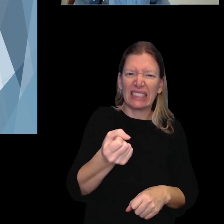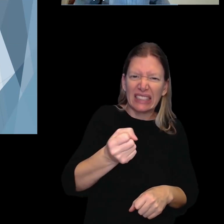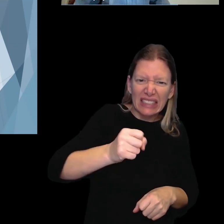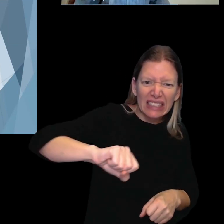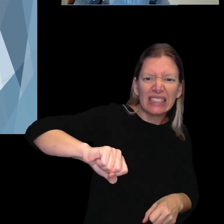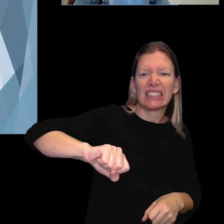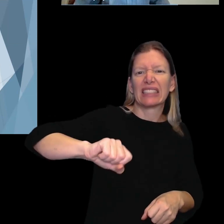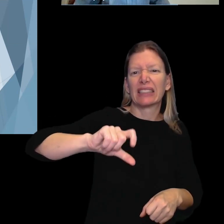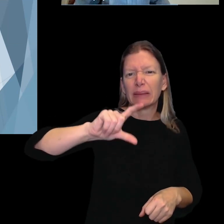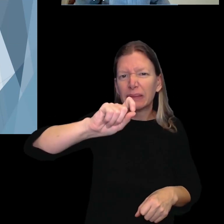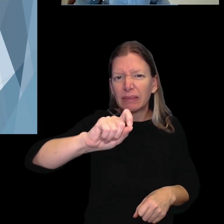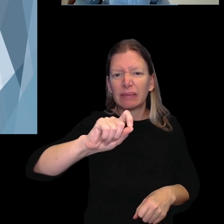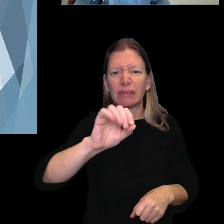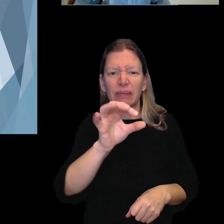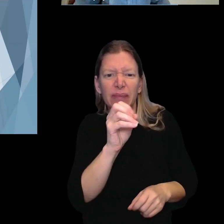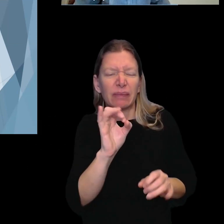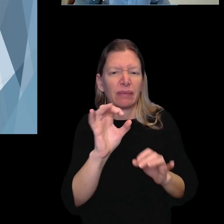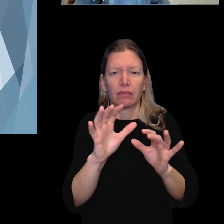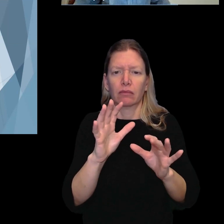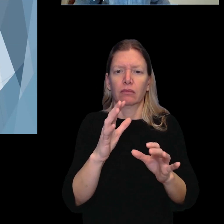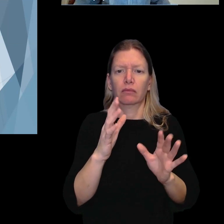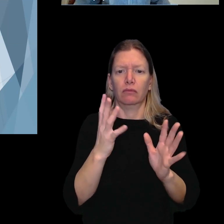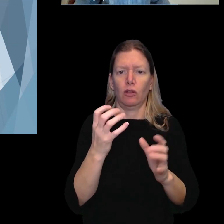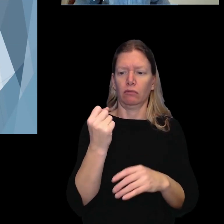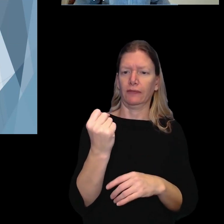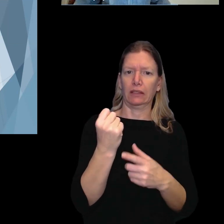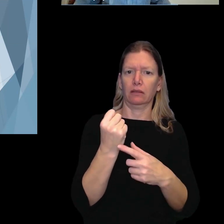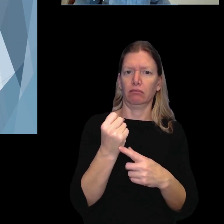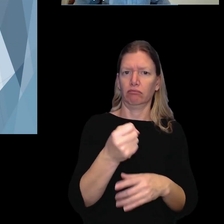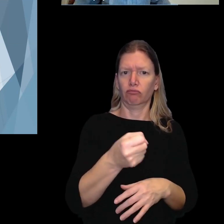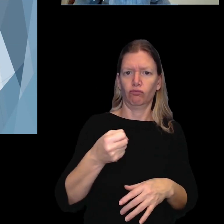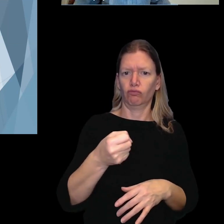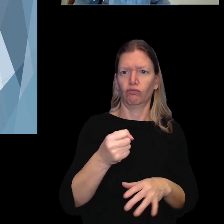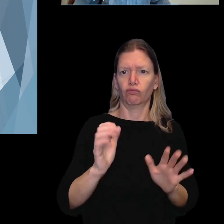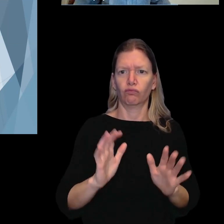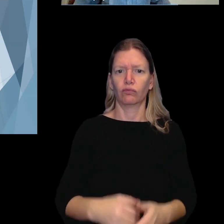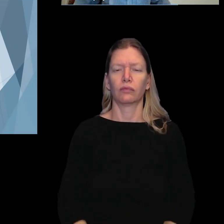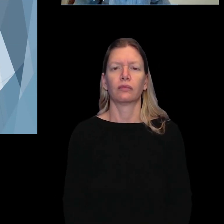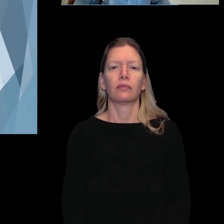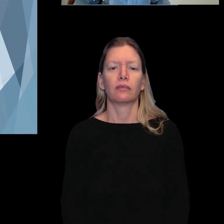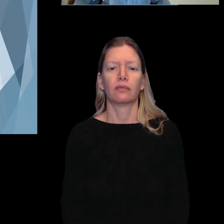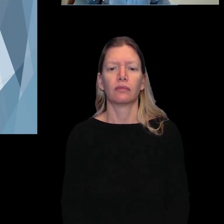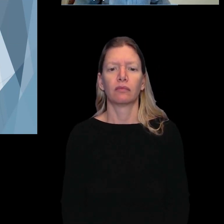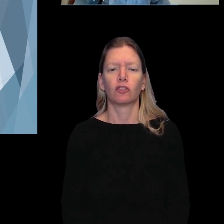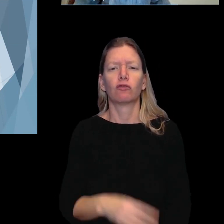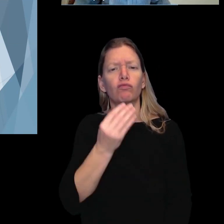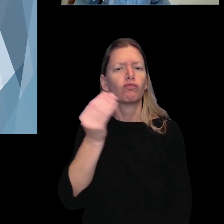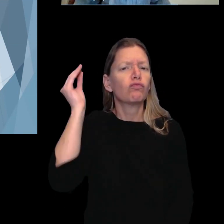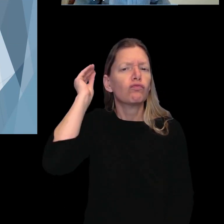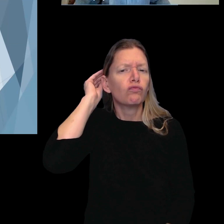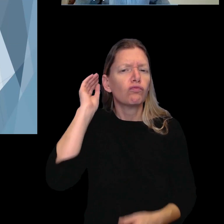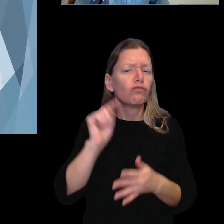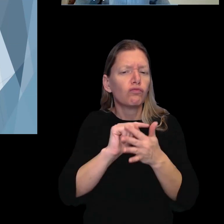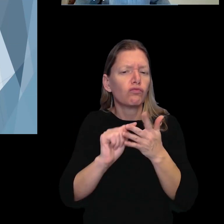independently without excessive grasping, pinching, or twisting.